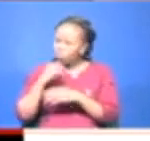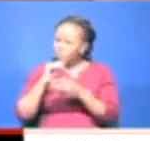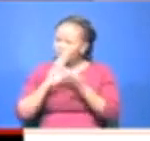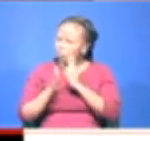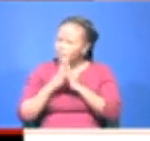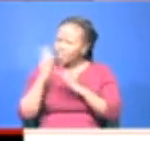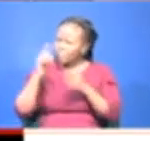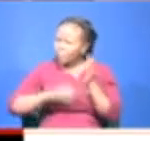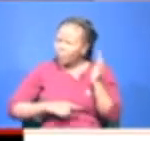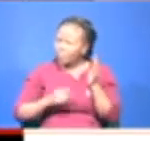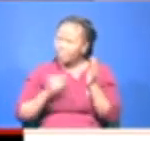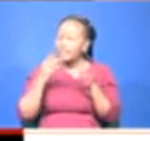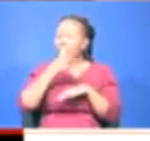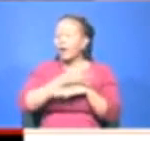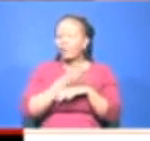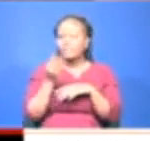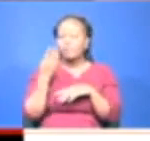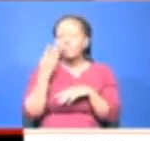finally venture into career,